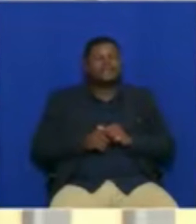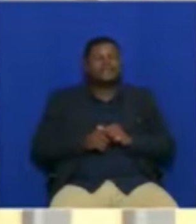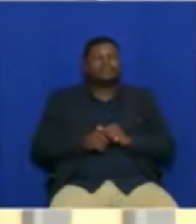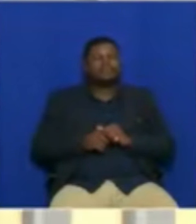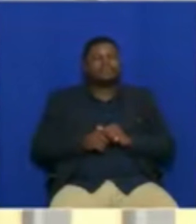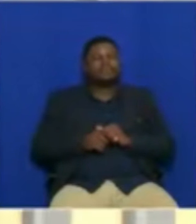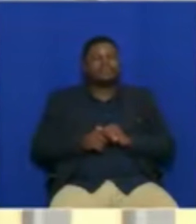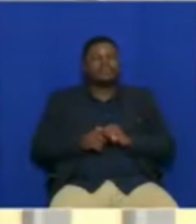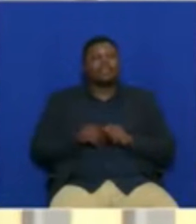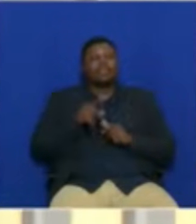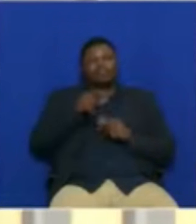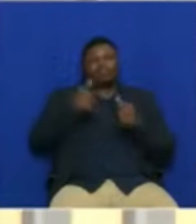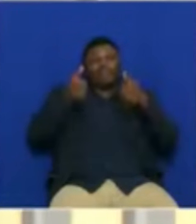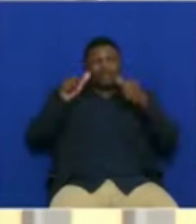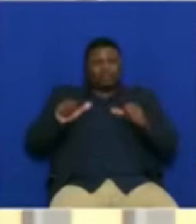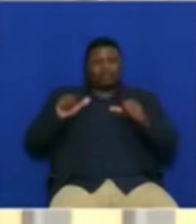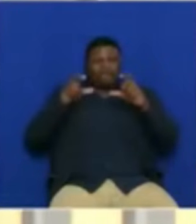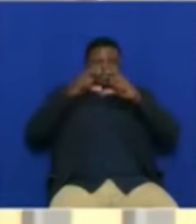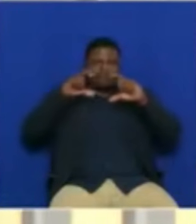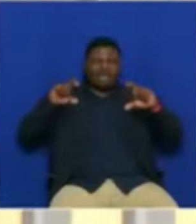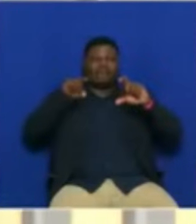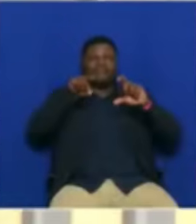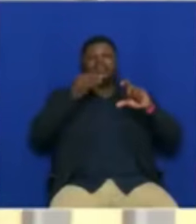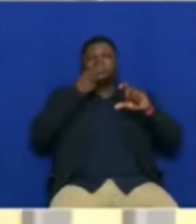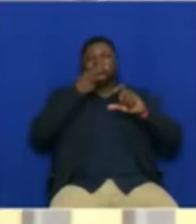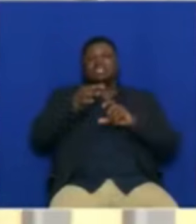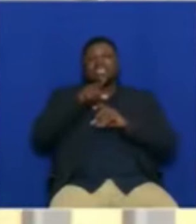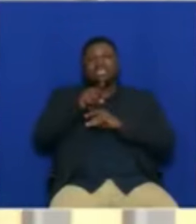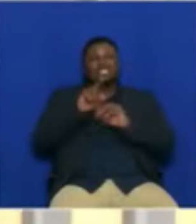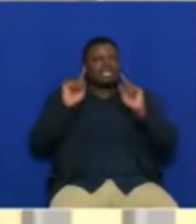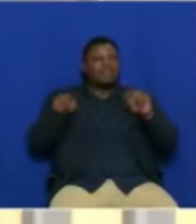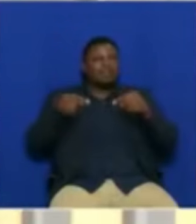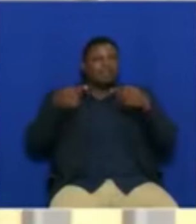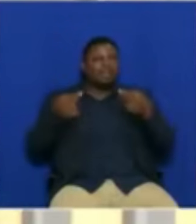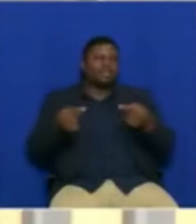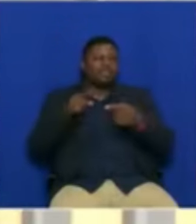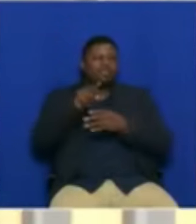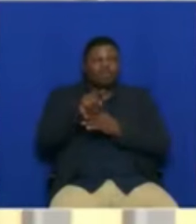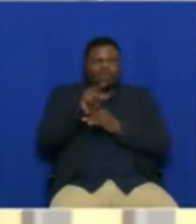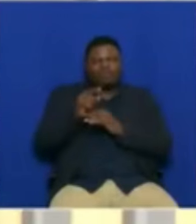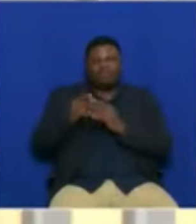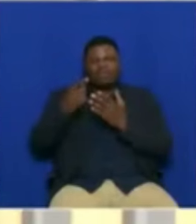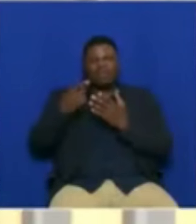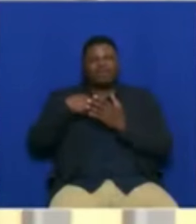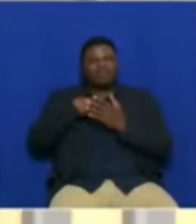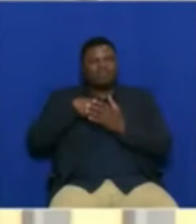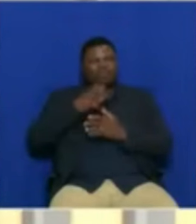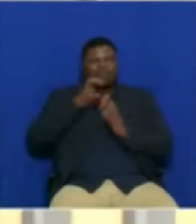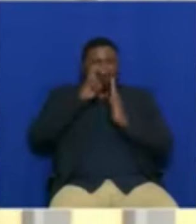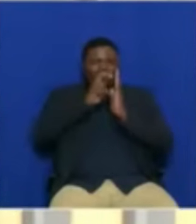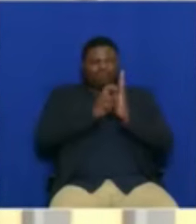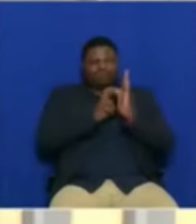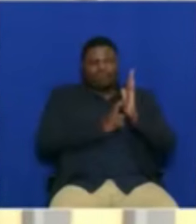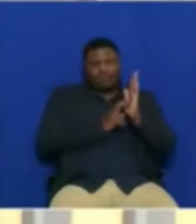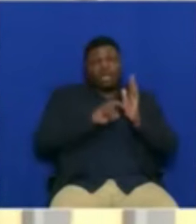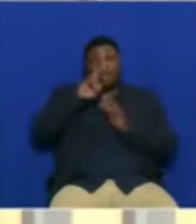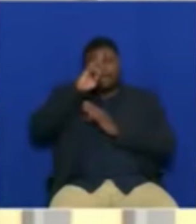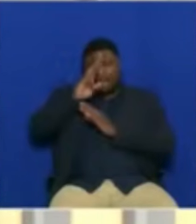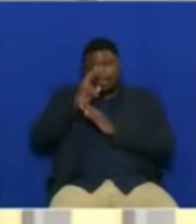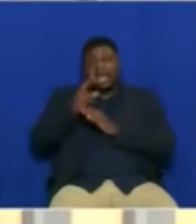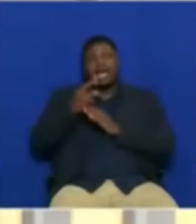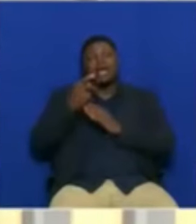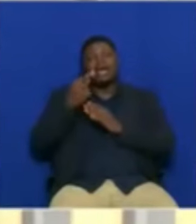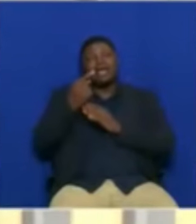it's impossible to lay down hard and fast rules. Each case must be dealt with according to its own merits. A member